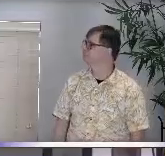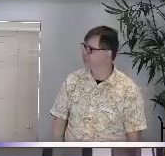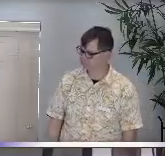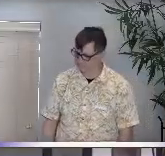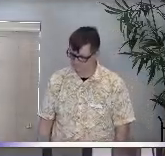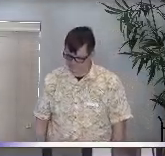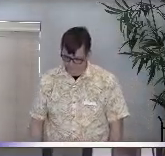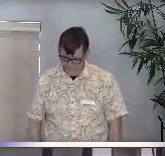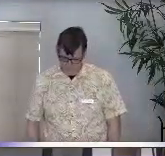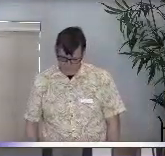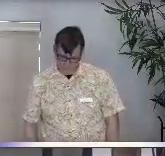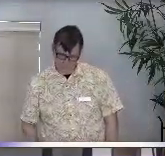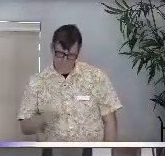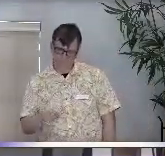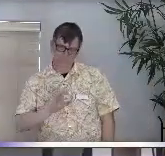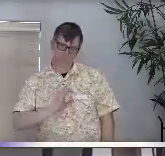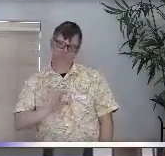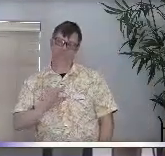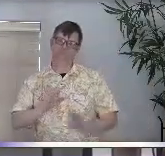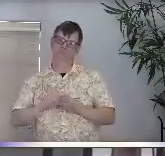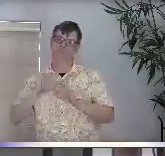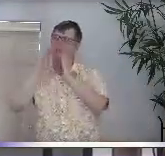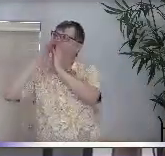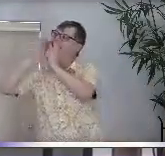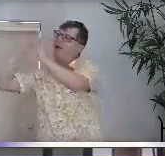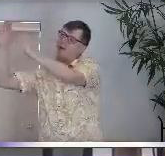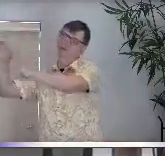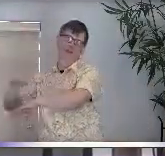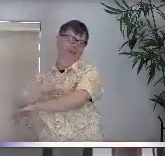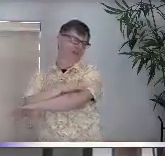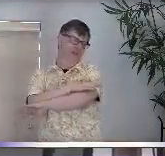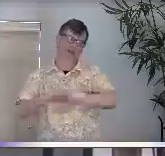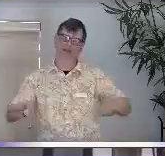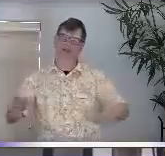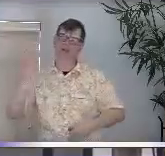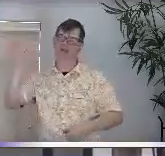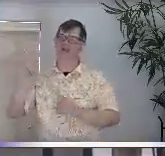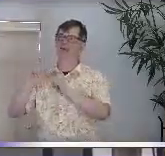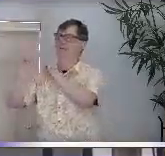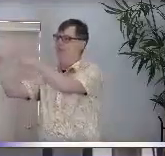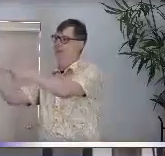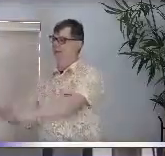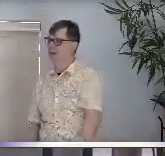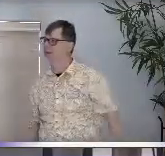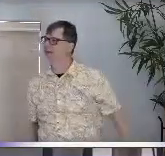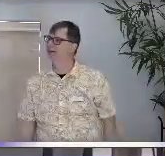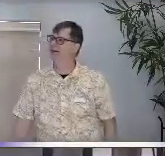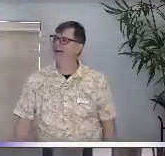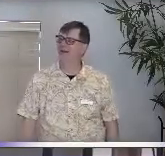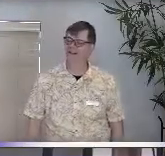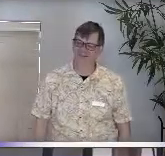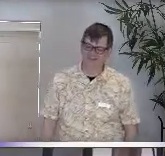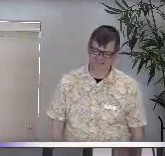this. And then you can leave that picture of Luke screaming in your mind, not that way. Well, next time you have your hair's